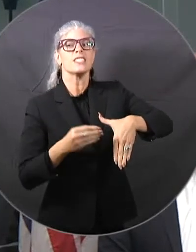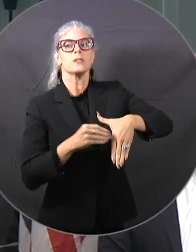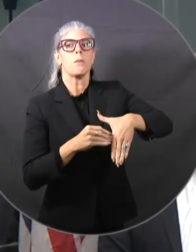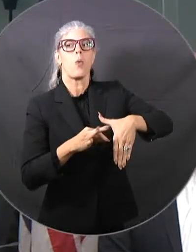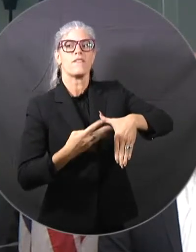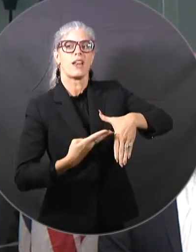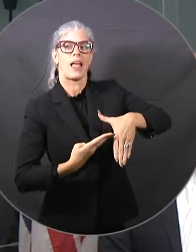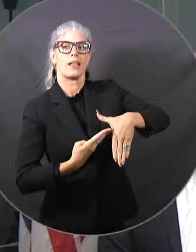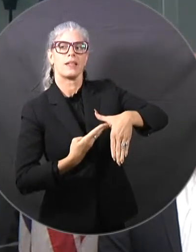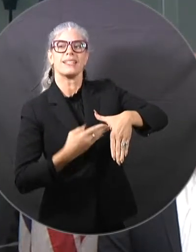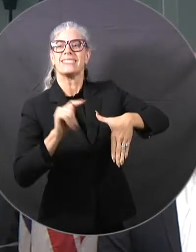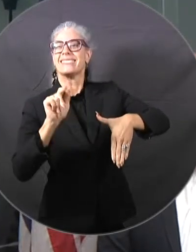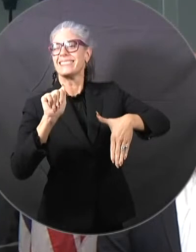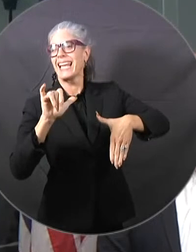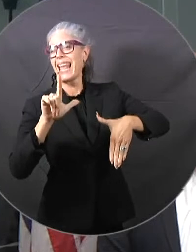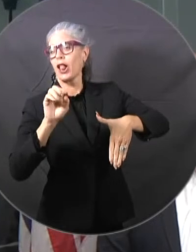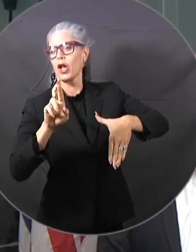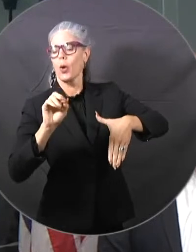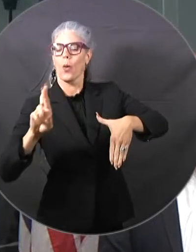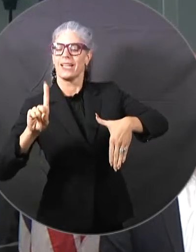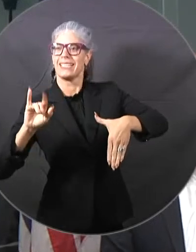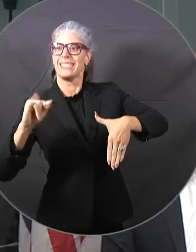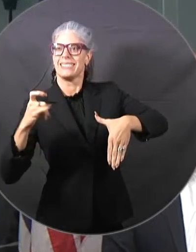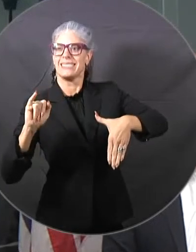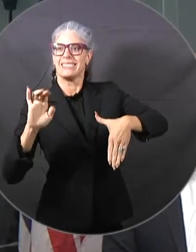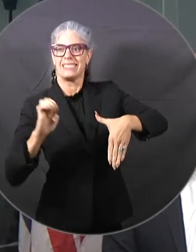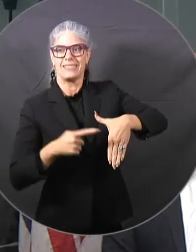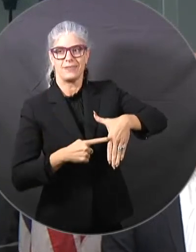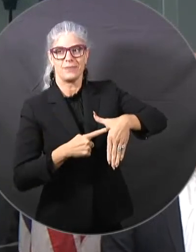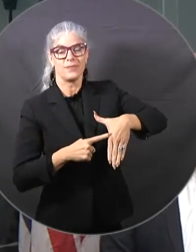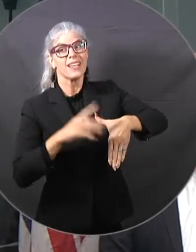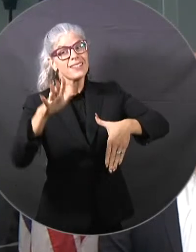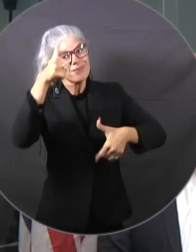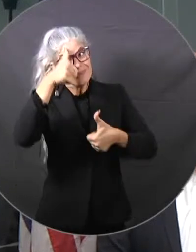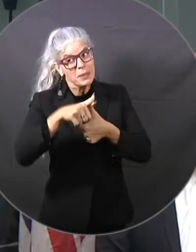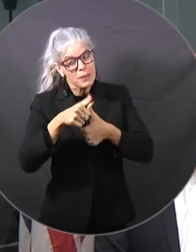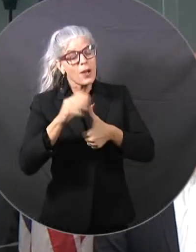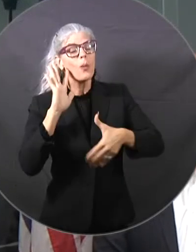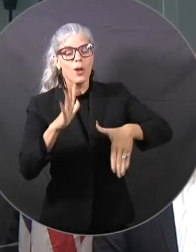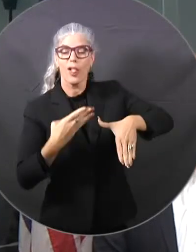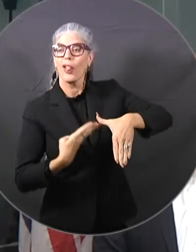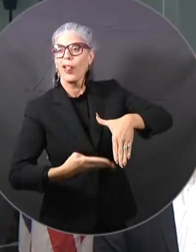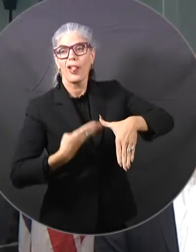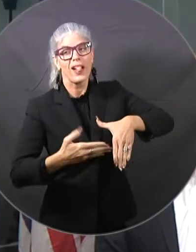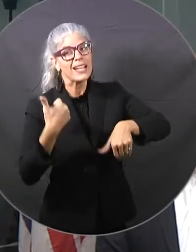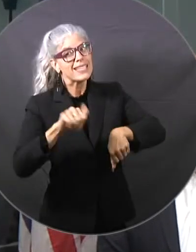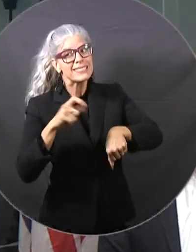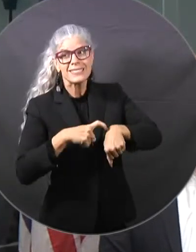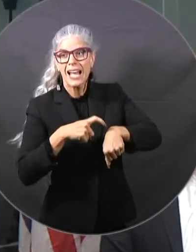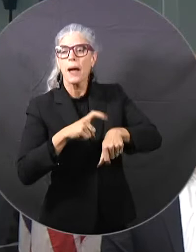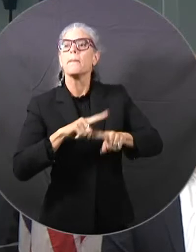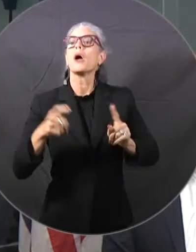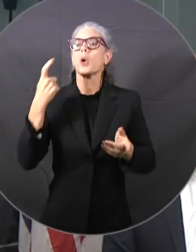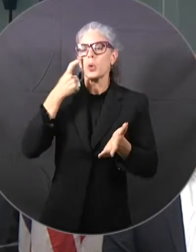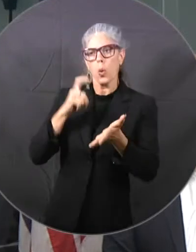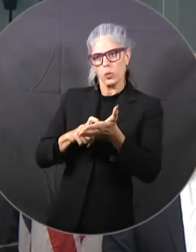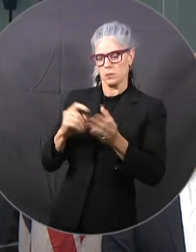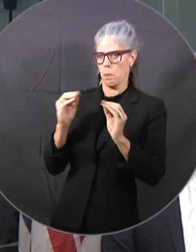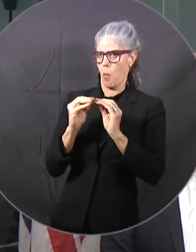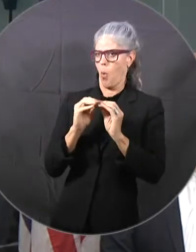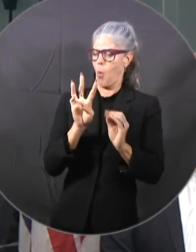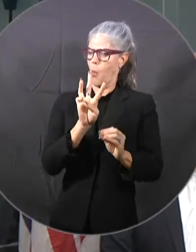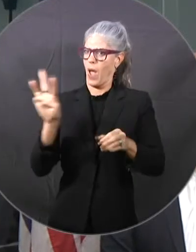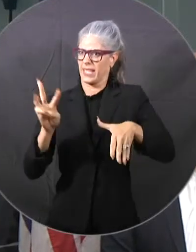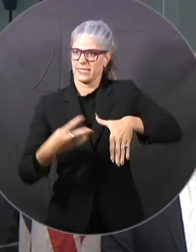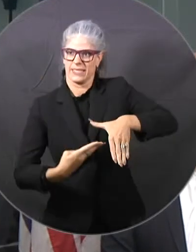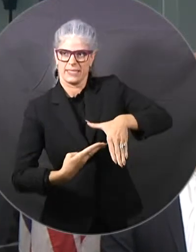change, but that is a slight deviation from what had been earlier today. There is a hurricane warning for the Florida Gulf